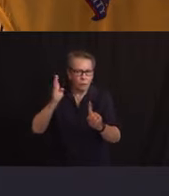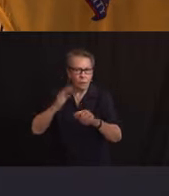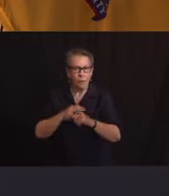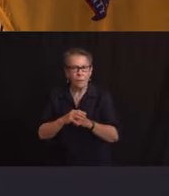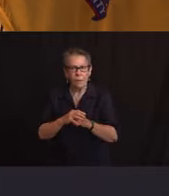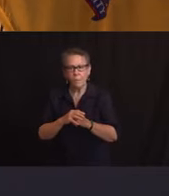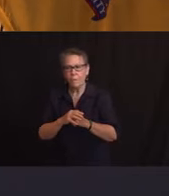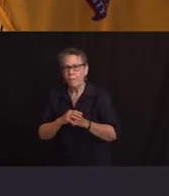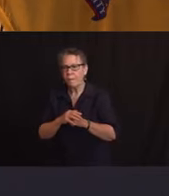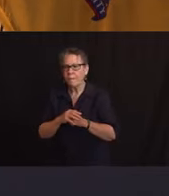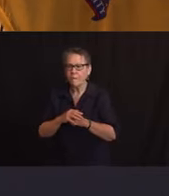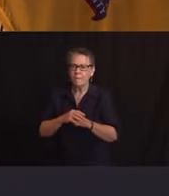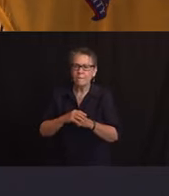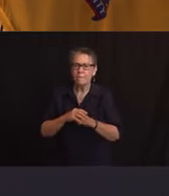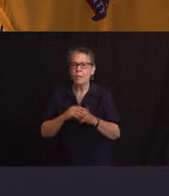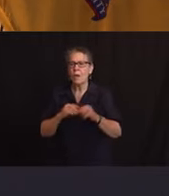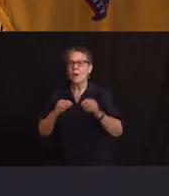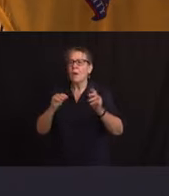when we get to